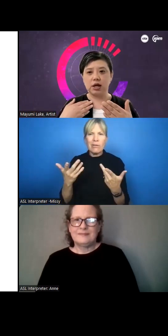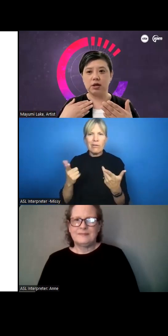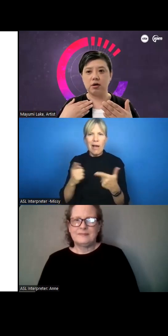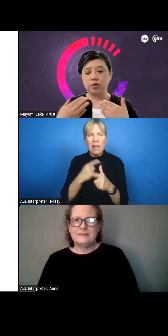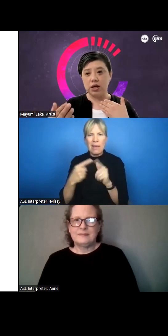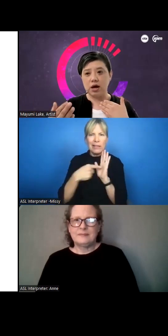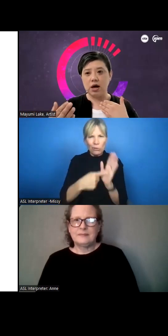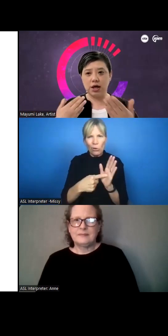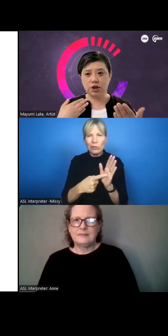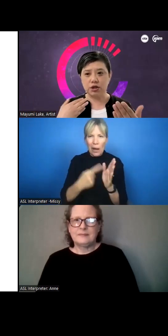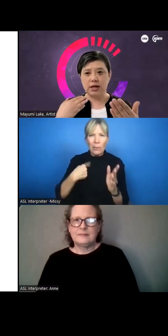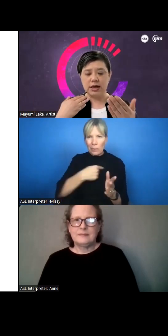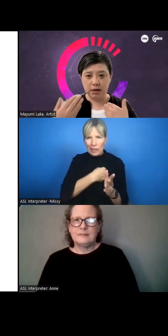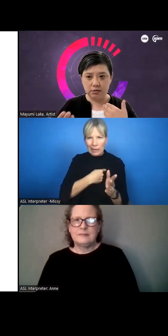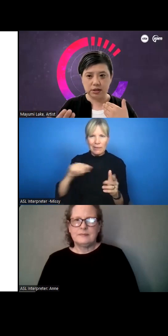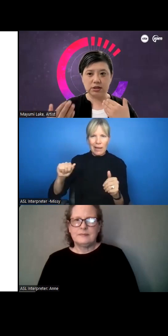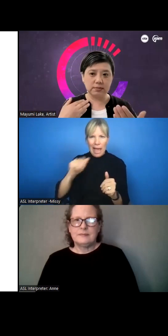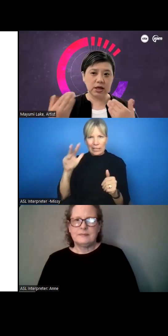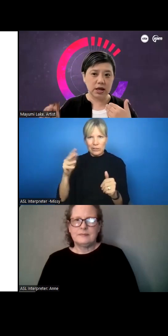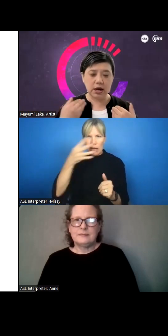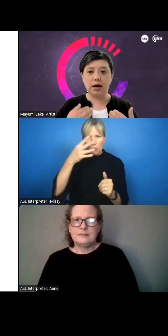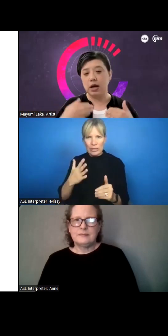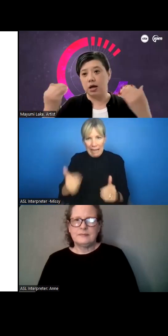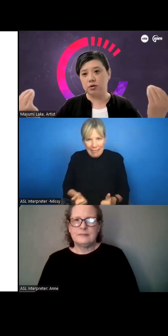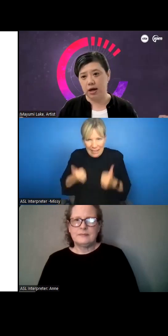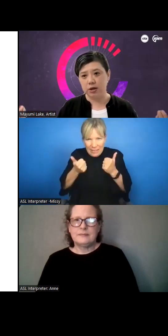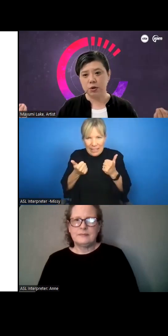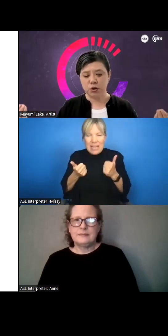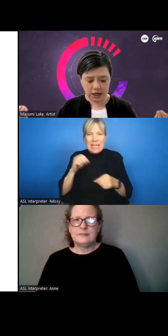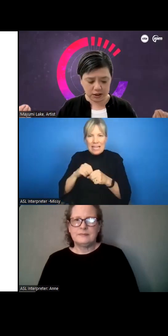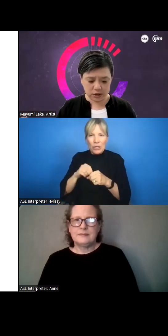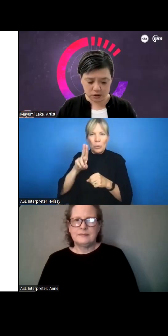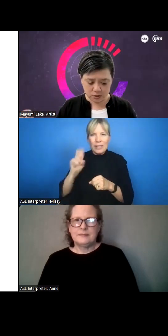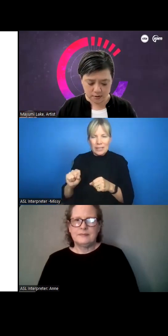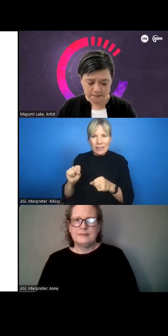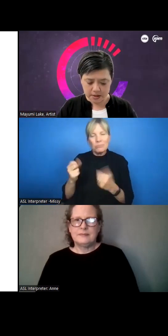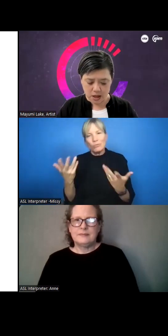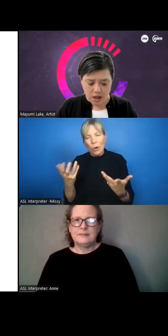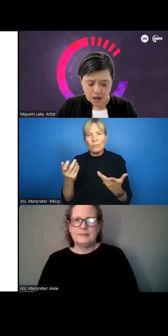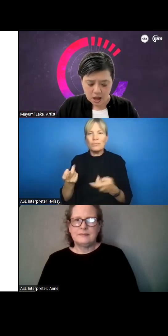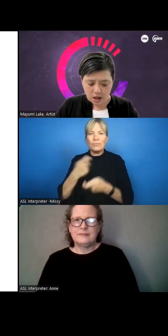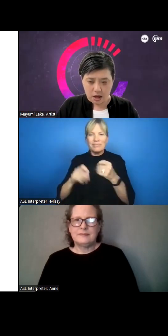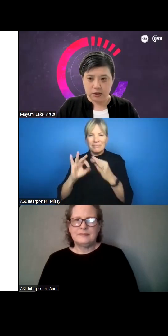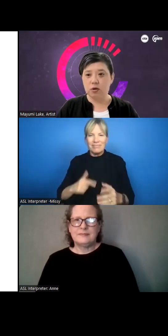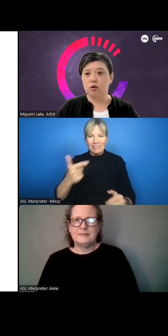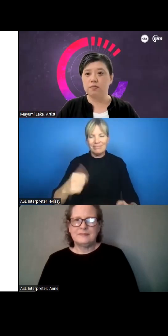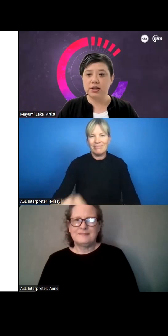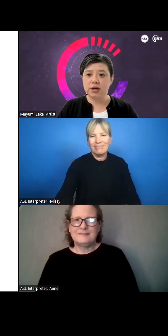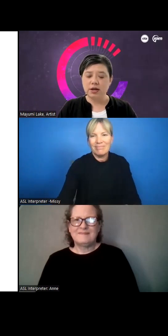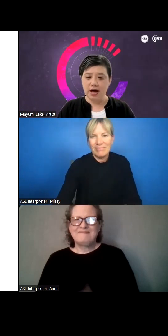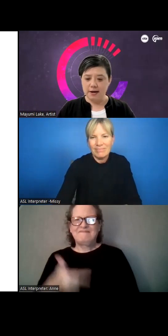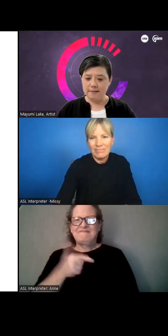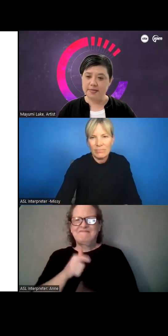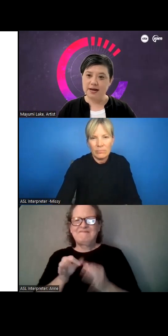like, we Asian immigrants living in United States. So so